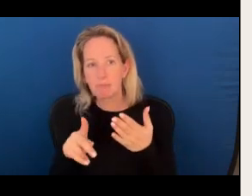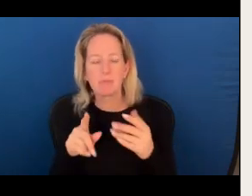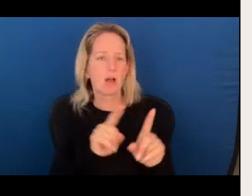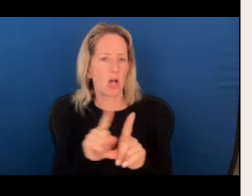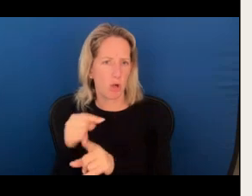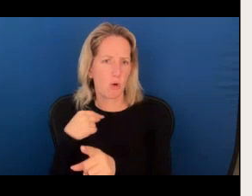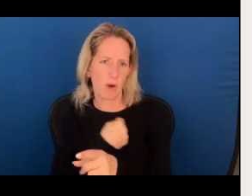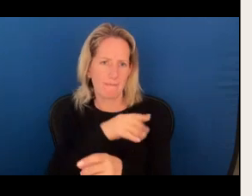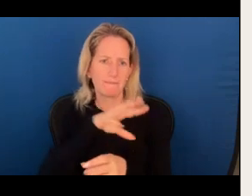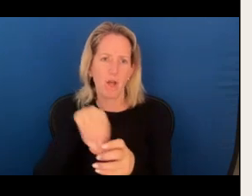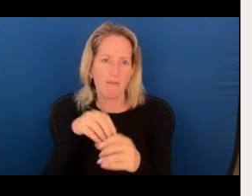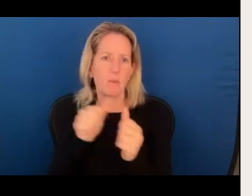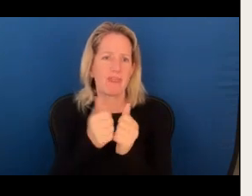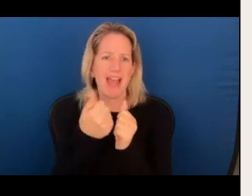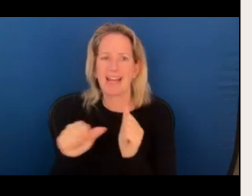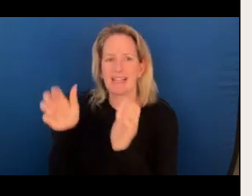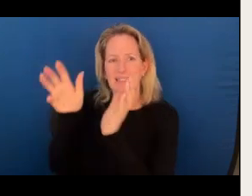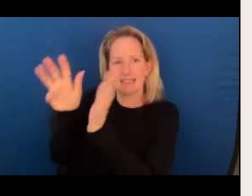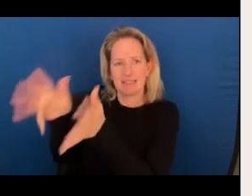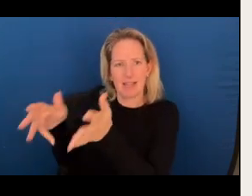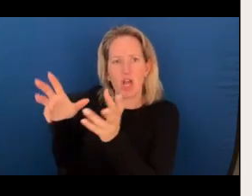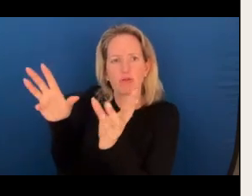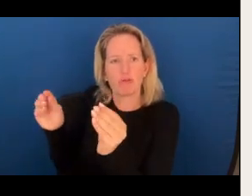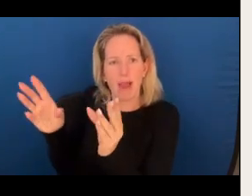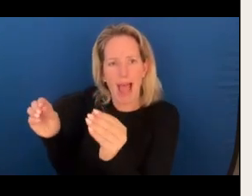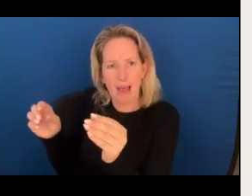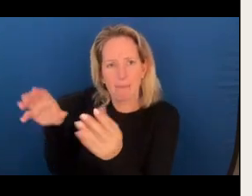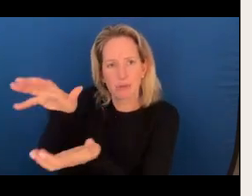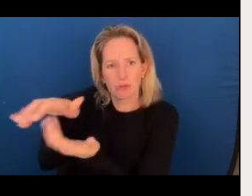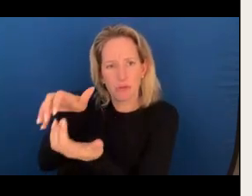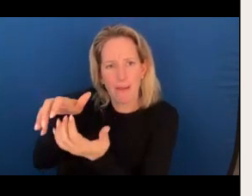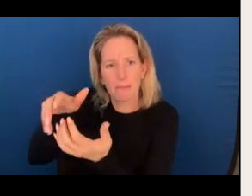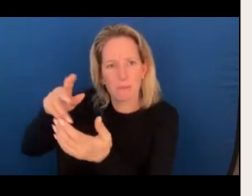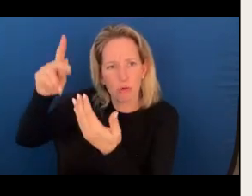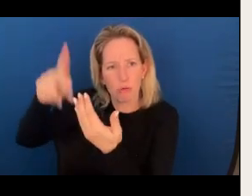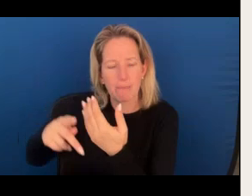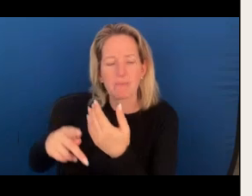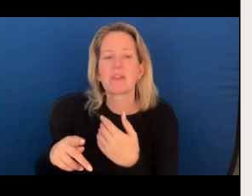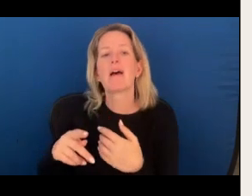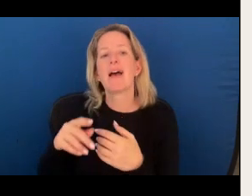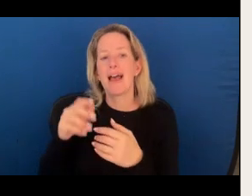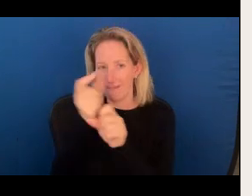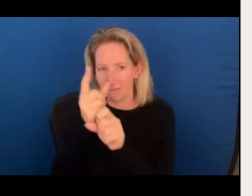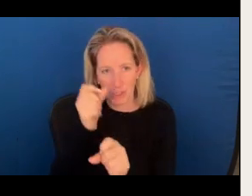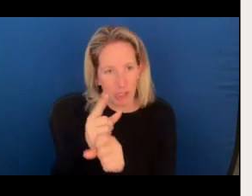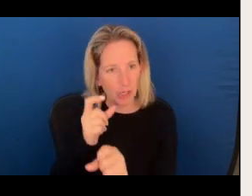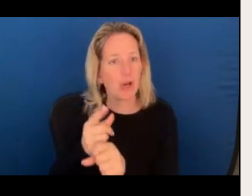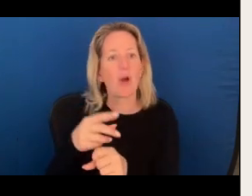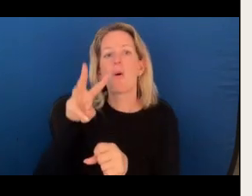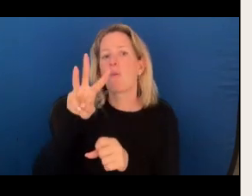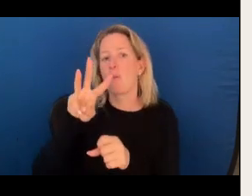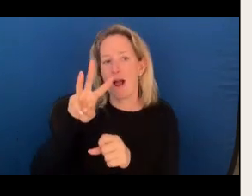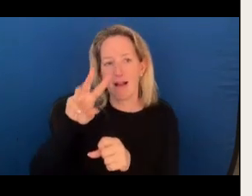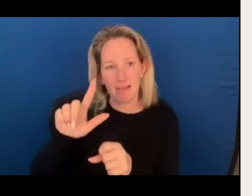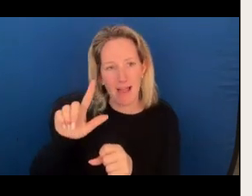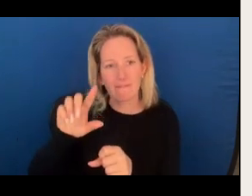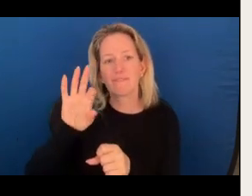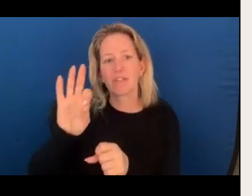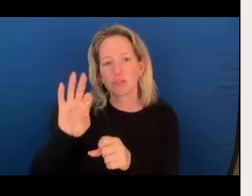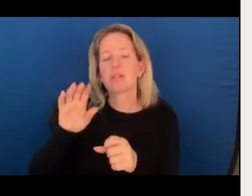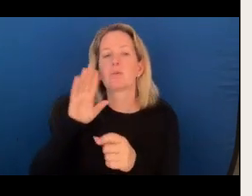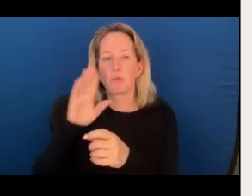derelict crab trap program, which every year the wildlife and fisheries closes certain waterways and they go in for a week and just clean up the